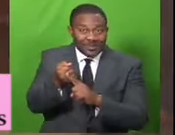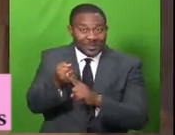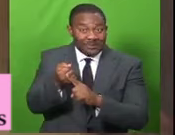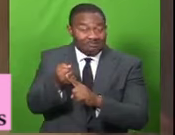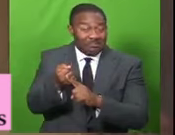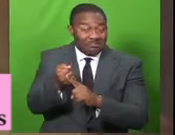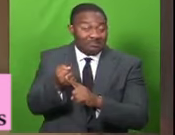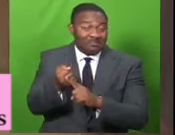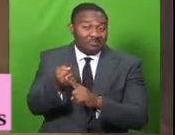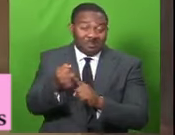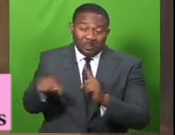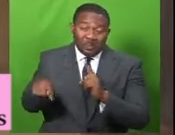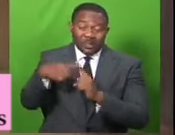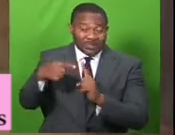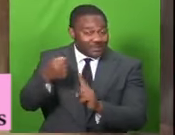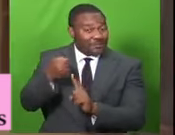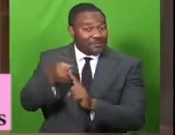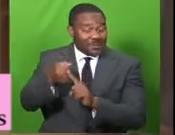year.